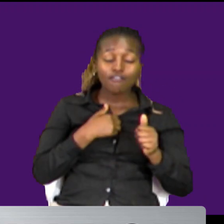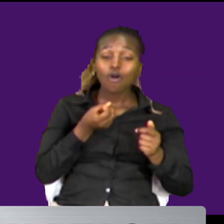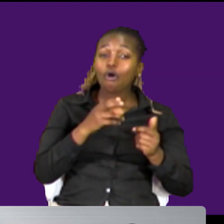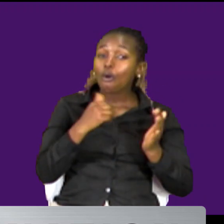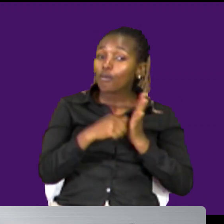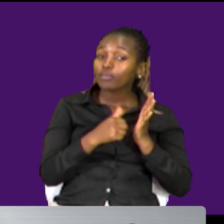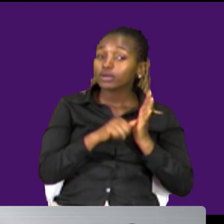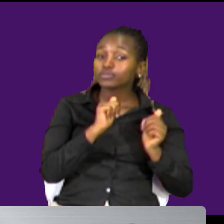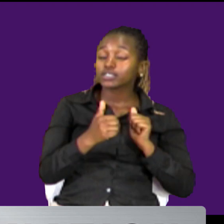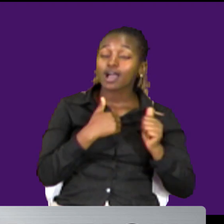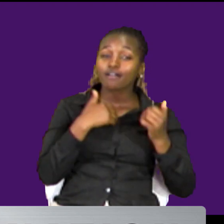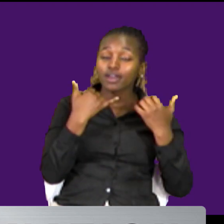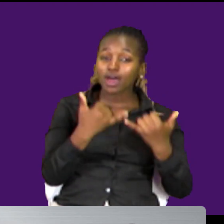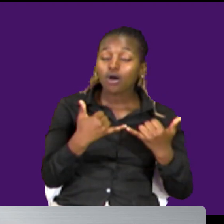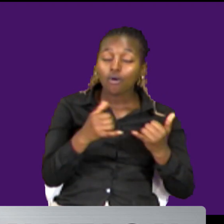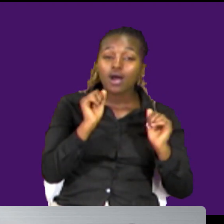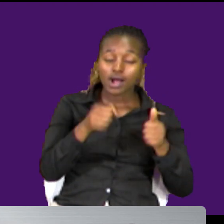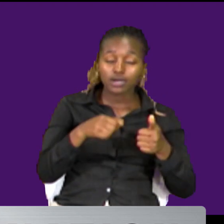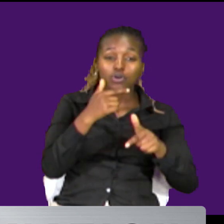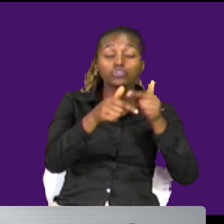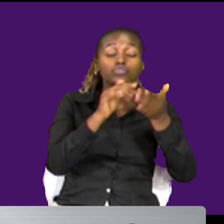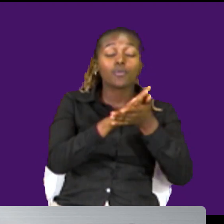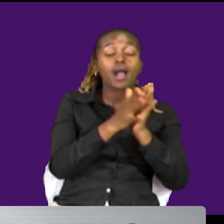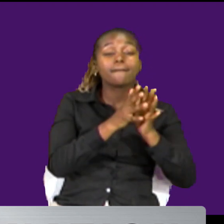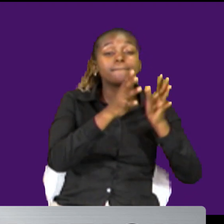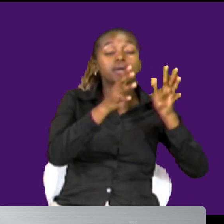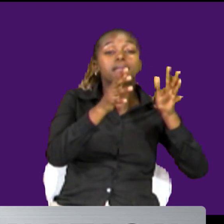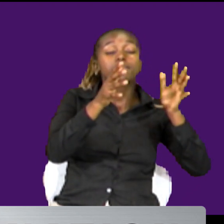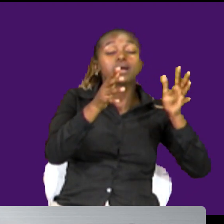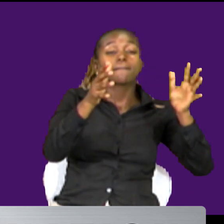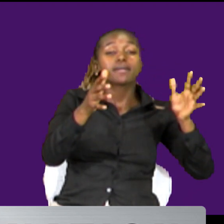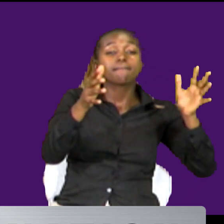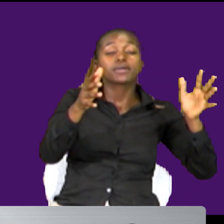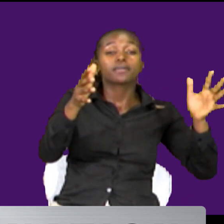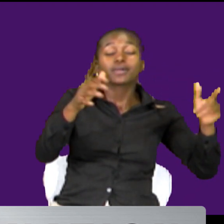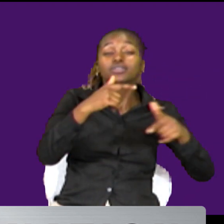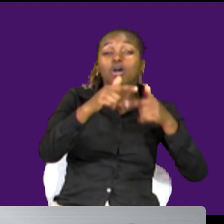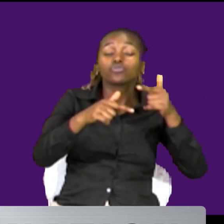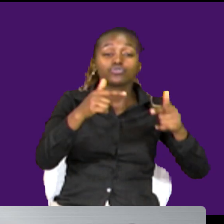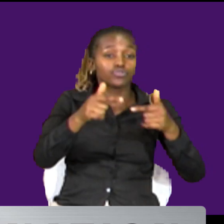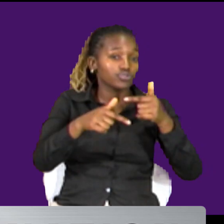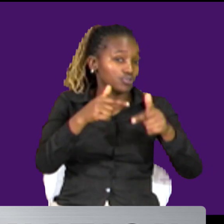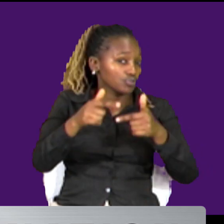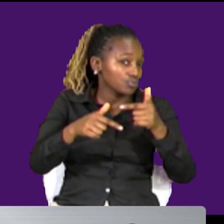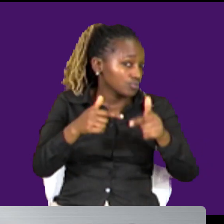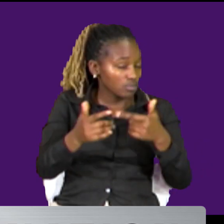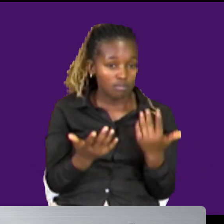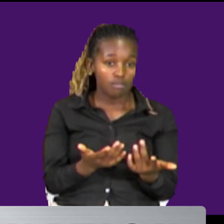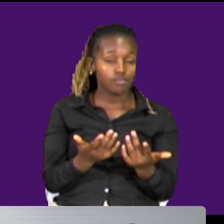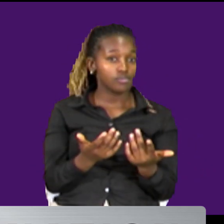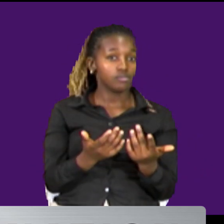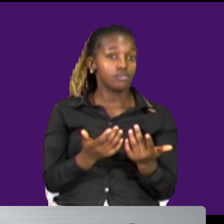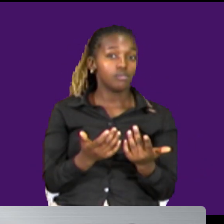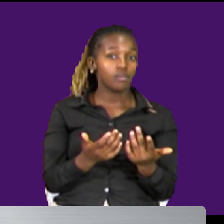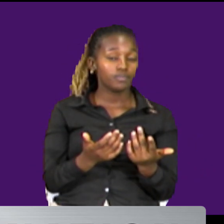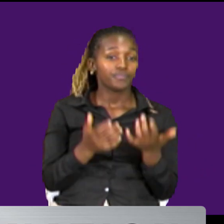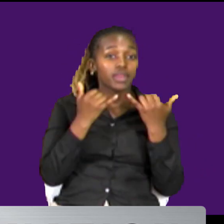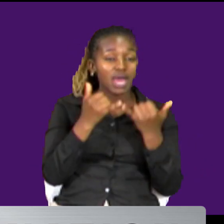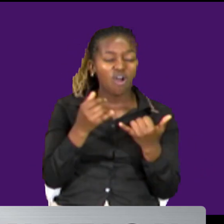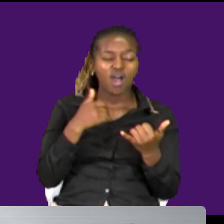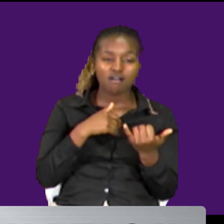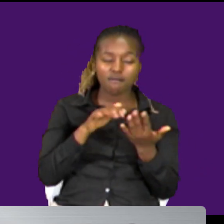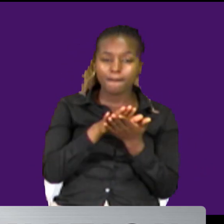up round about May, June. It's going to be frenzy. What we are looking at now are